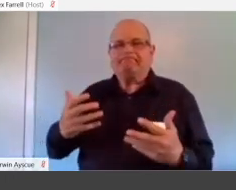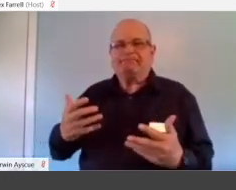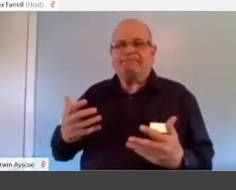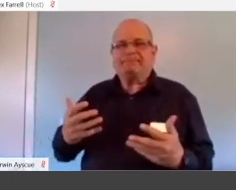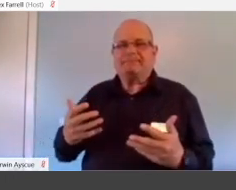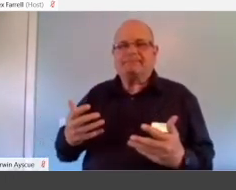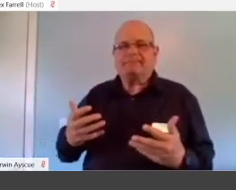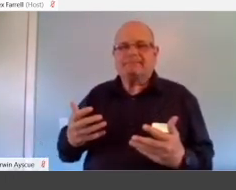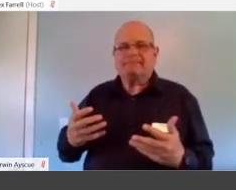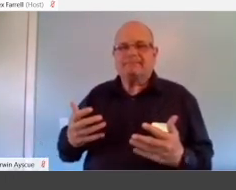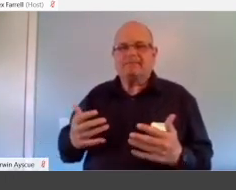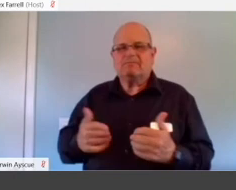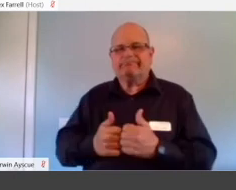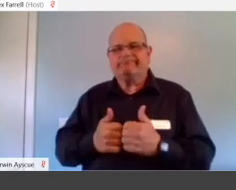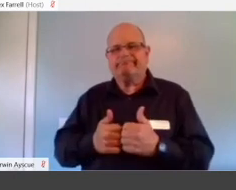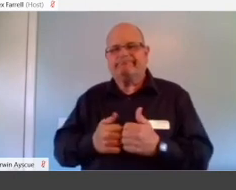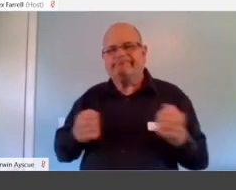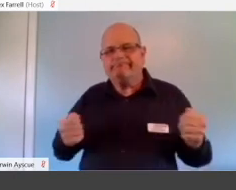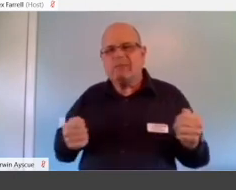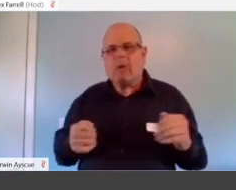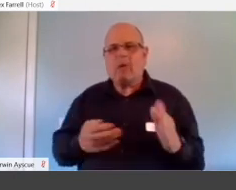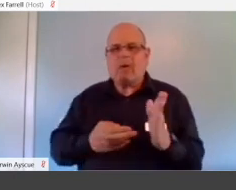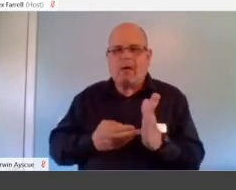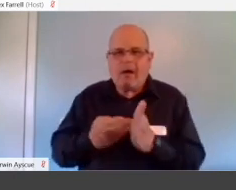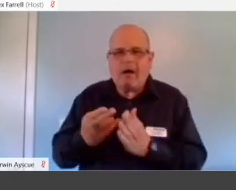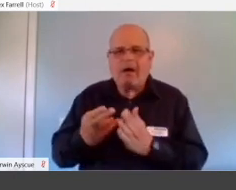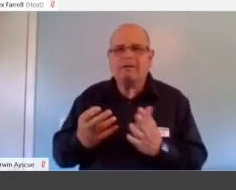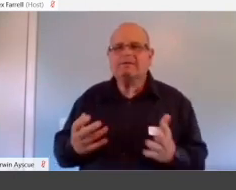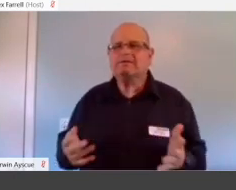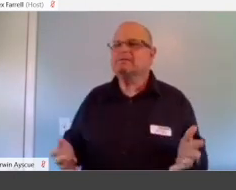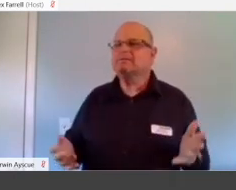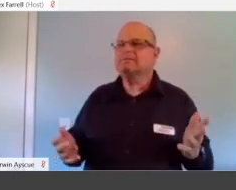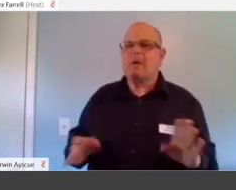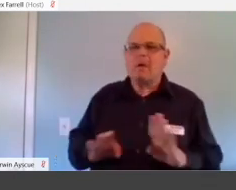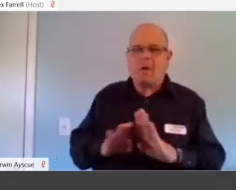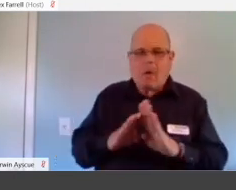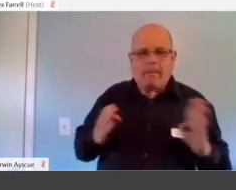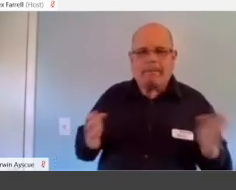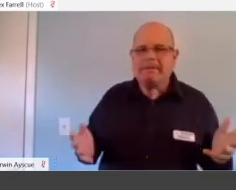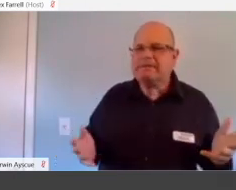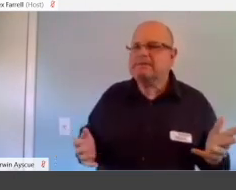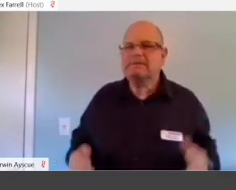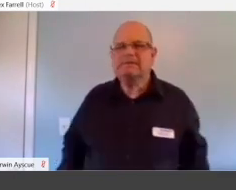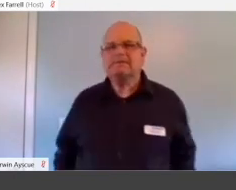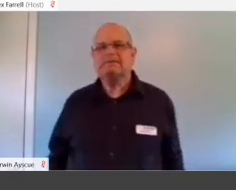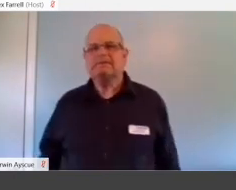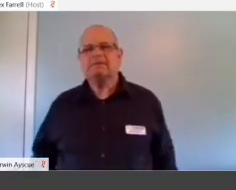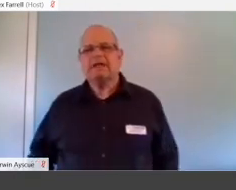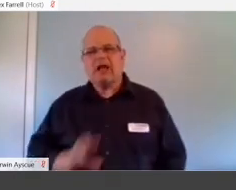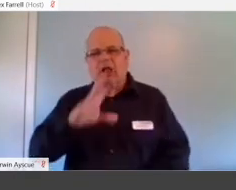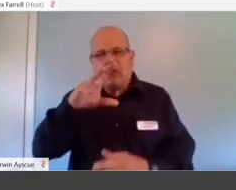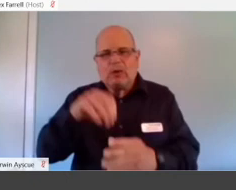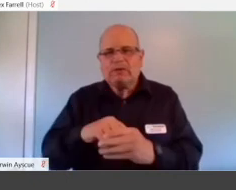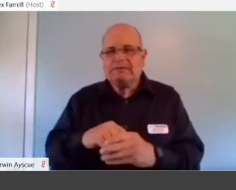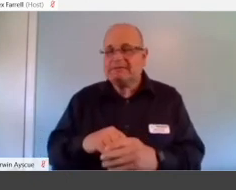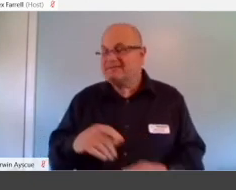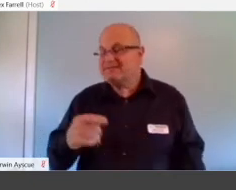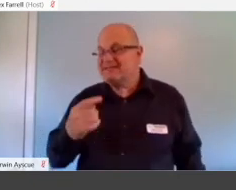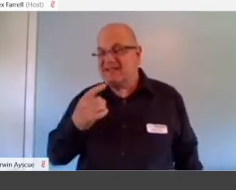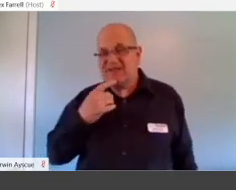of transparency, right? With accessibility, inclusivity, like transparency. So, Dan, what I hear you saying is like